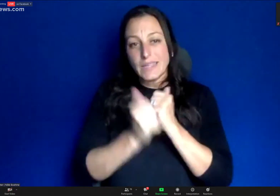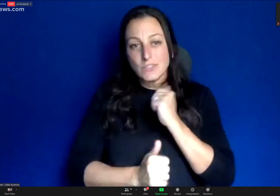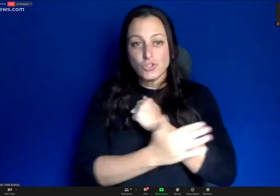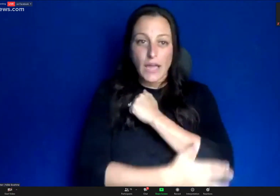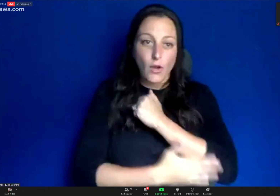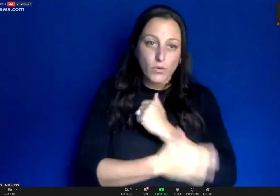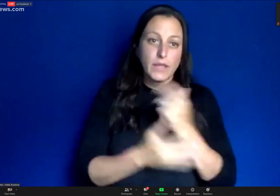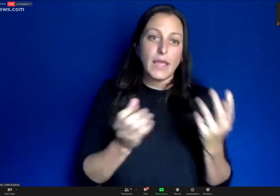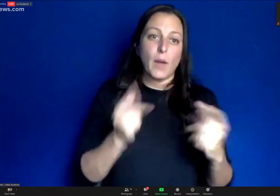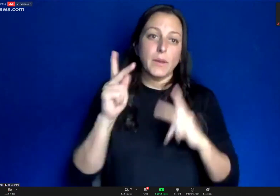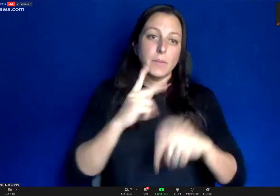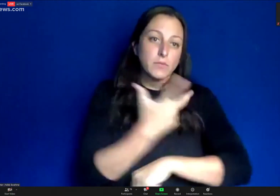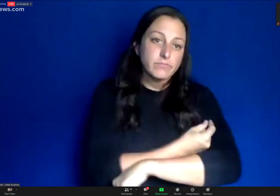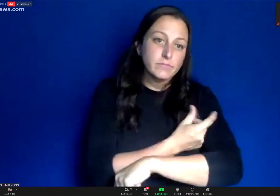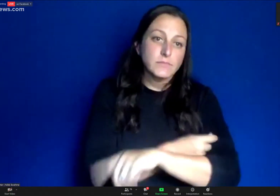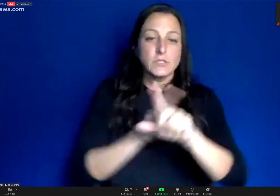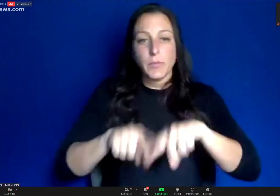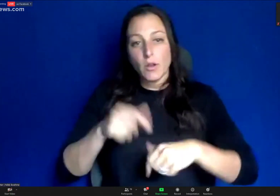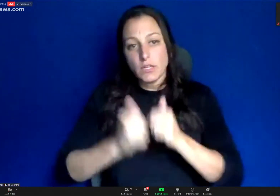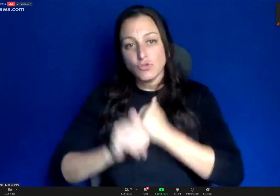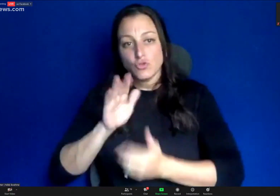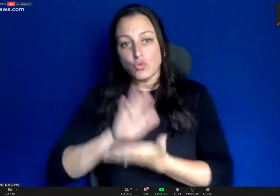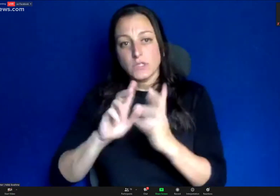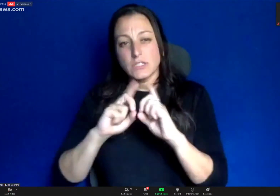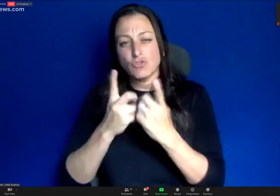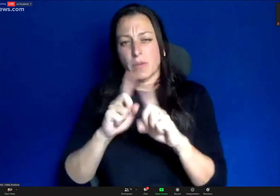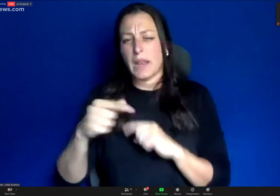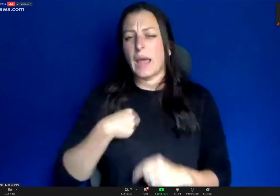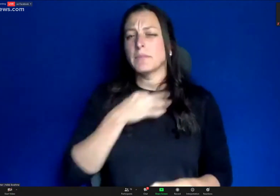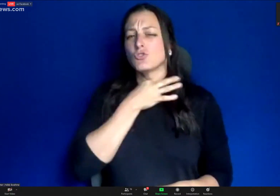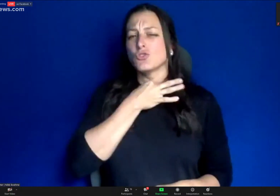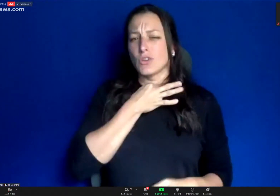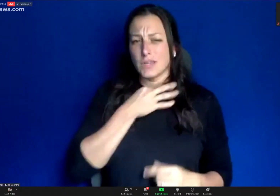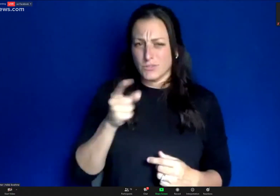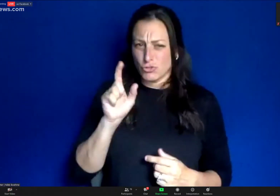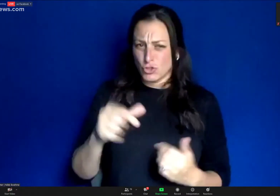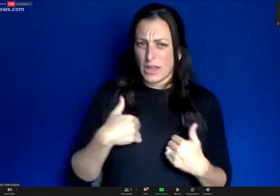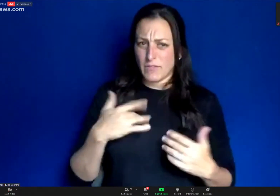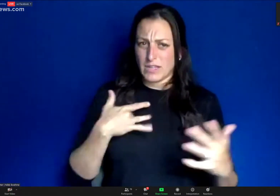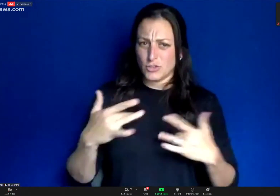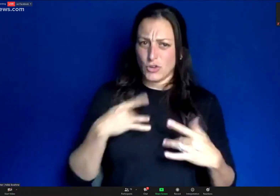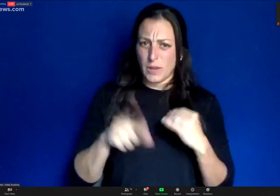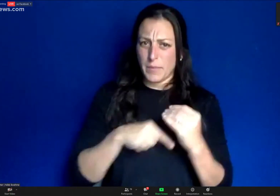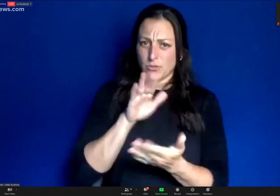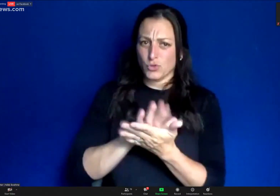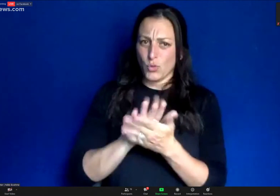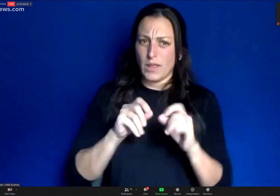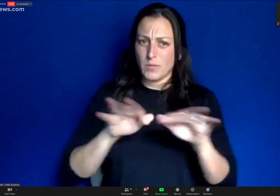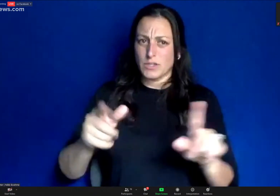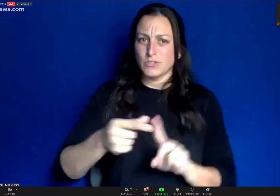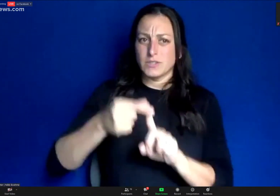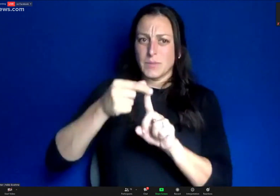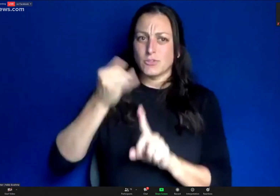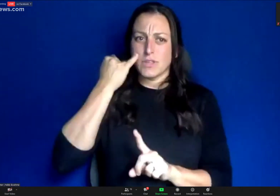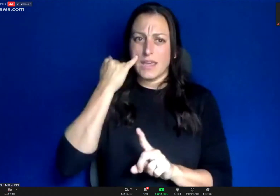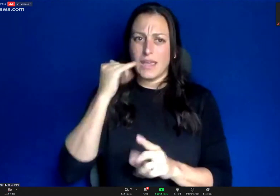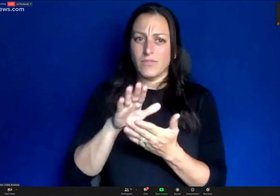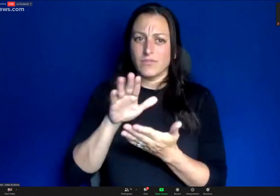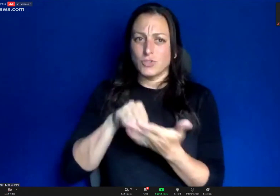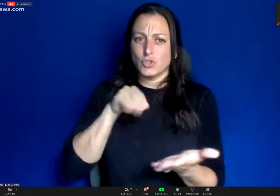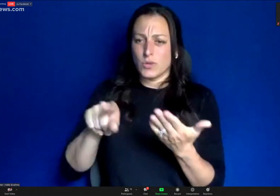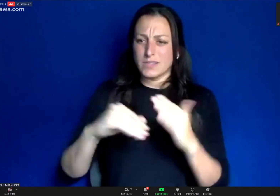district. So my question, I mean, shouldn't there be a concern about like school outbreaks, especially in students younger than 12 who have not